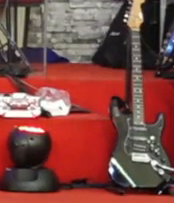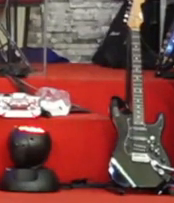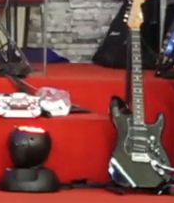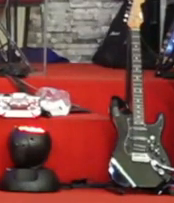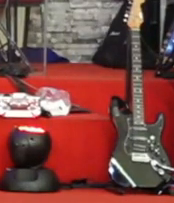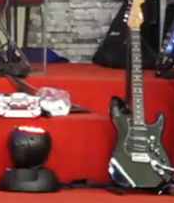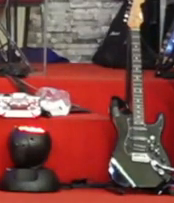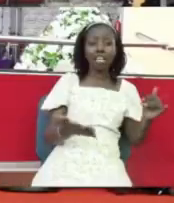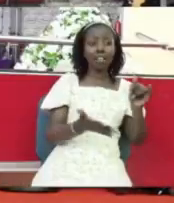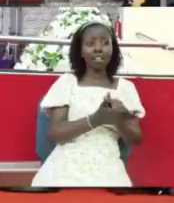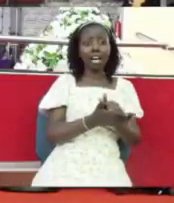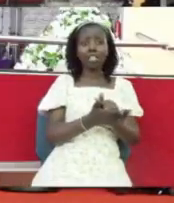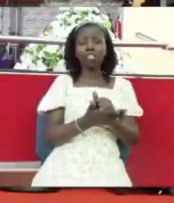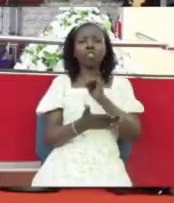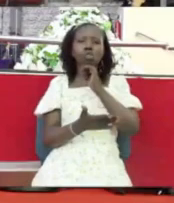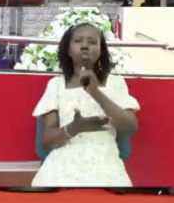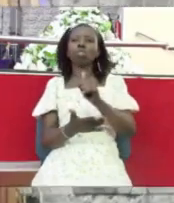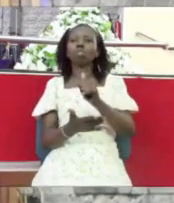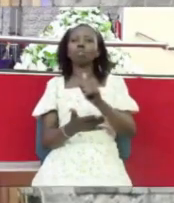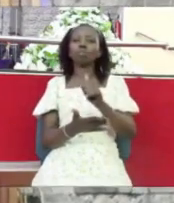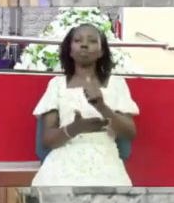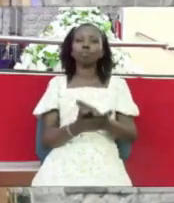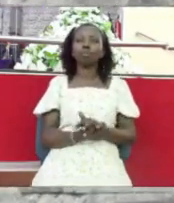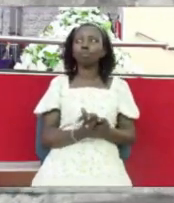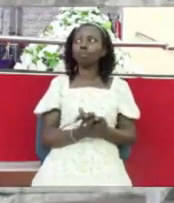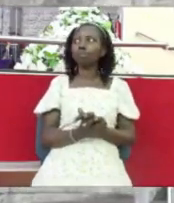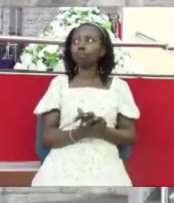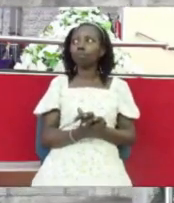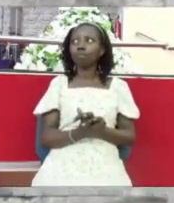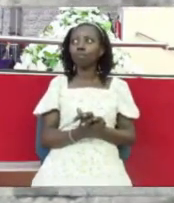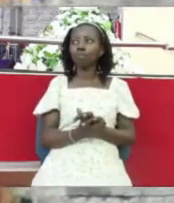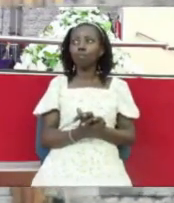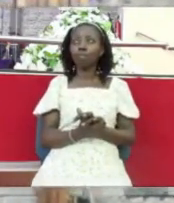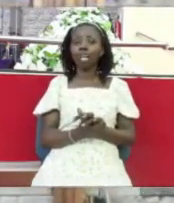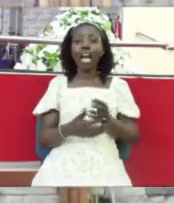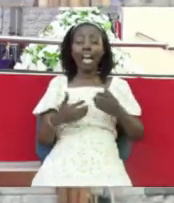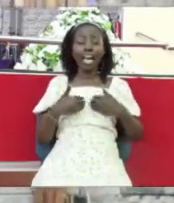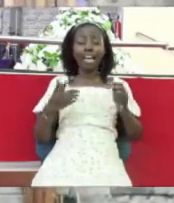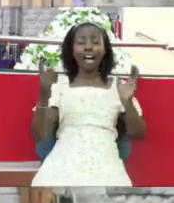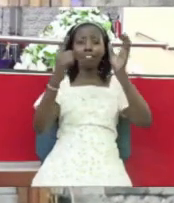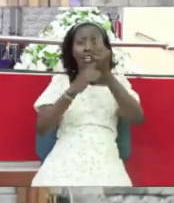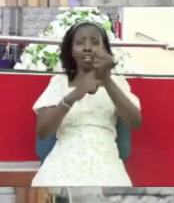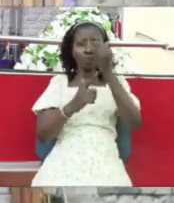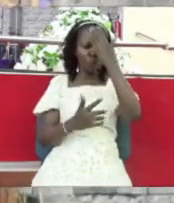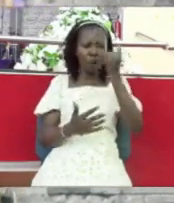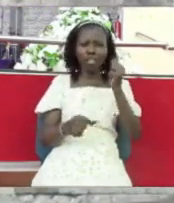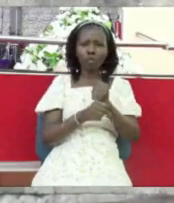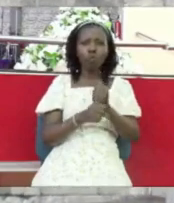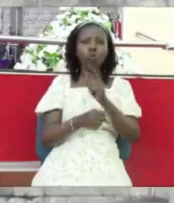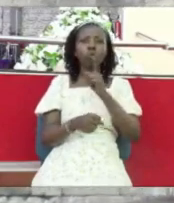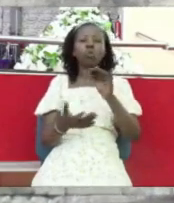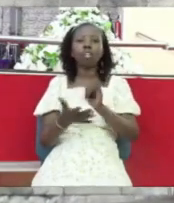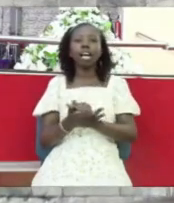he or she is not. Lakini yeye si mtu aina hiyo. And there is a motivation for this. They do it so that they can receive recognition.